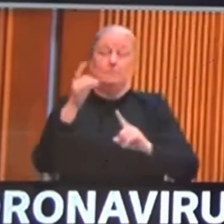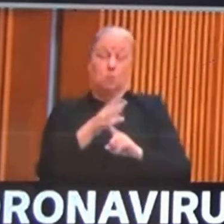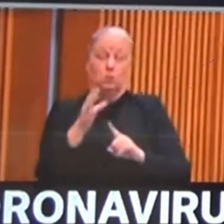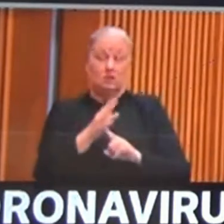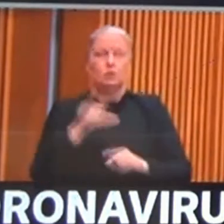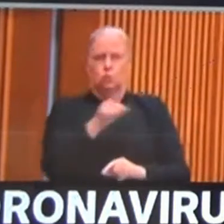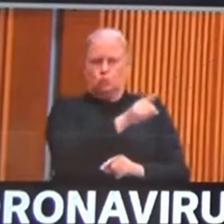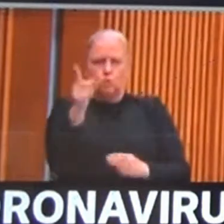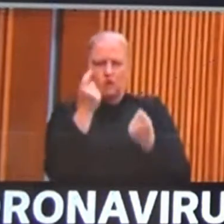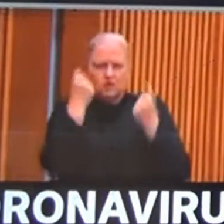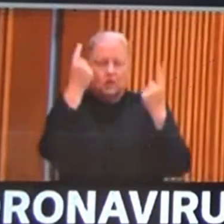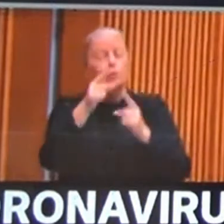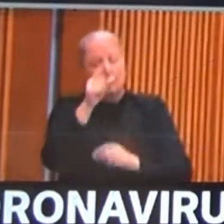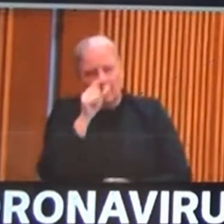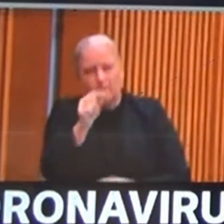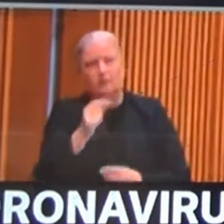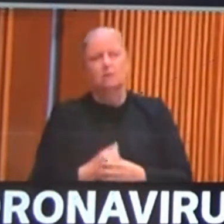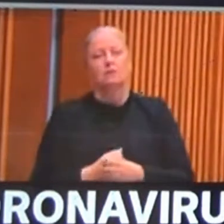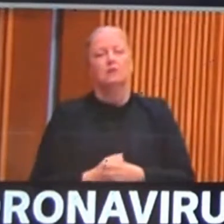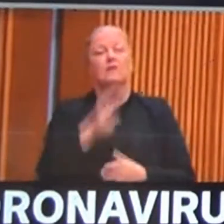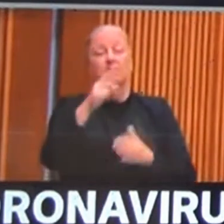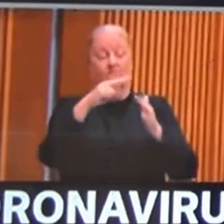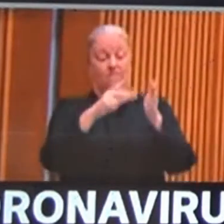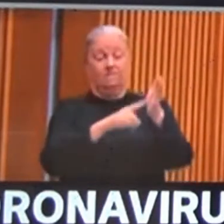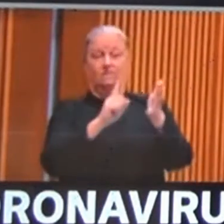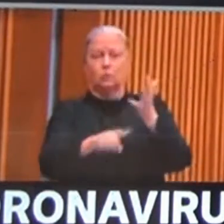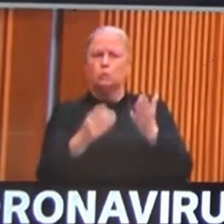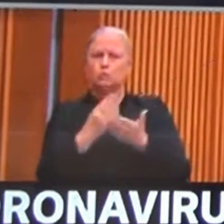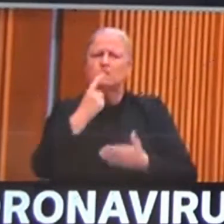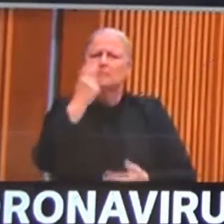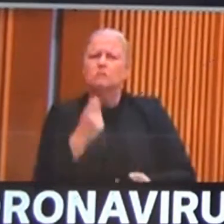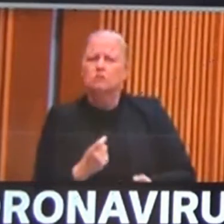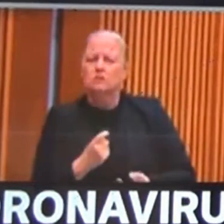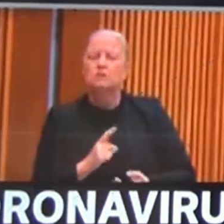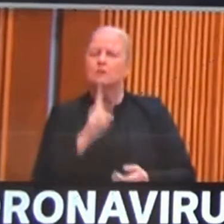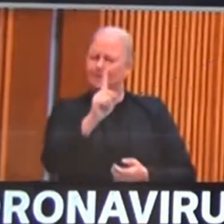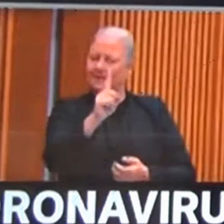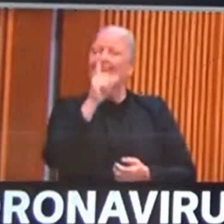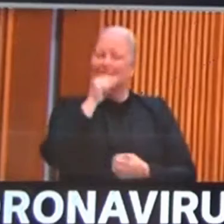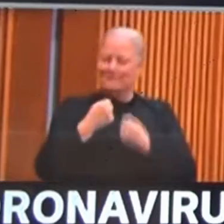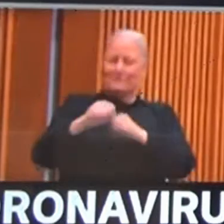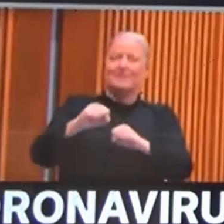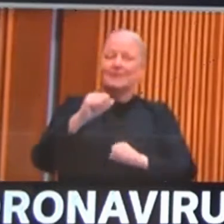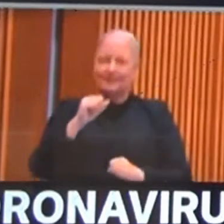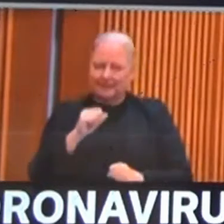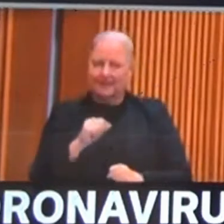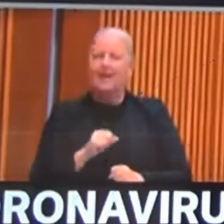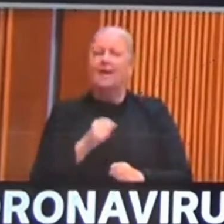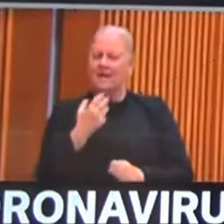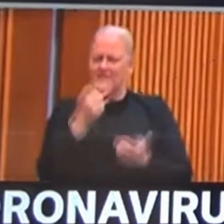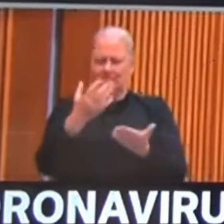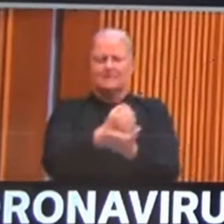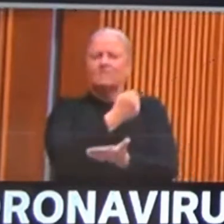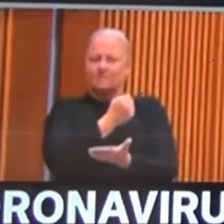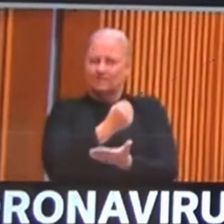out today. Influenza is a serious illness, it is preventable, and there is a very safe way to prevent that, and it's